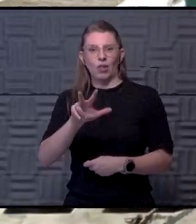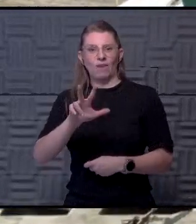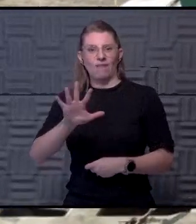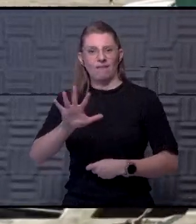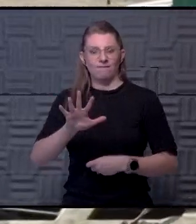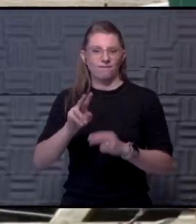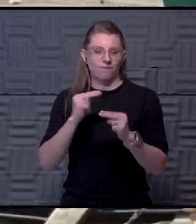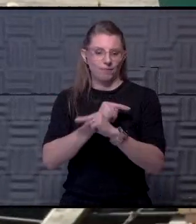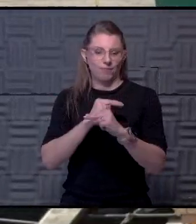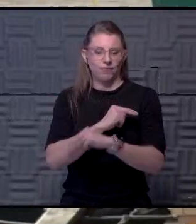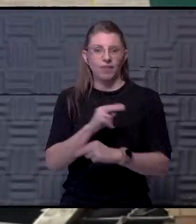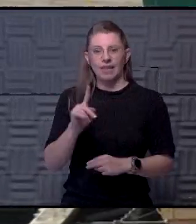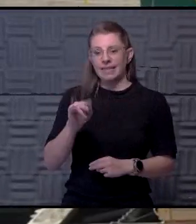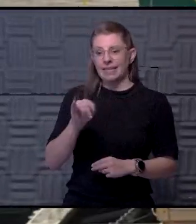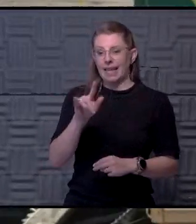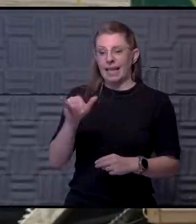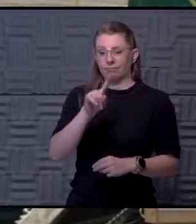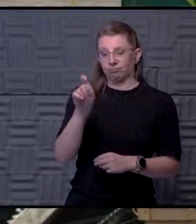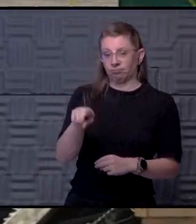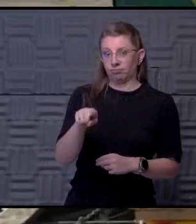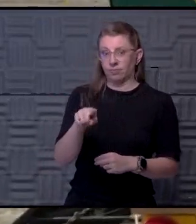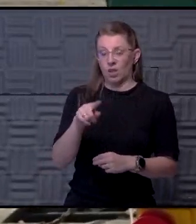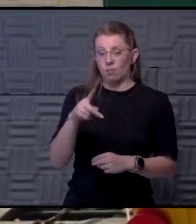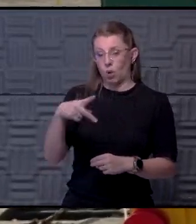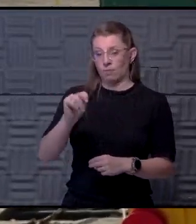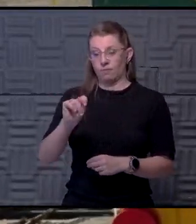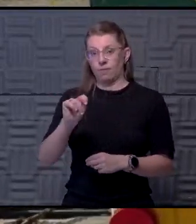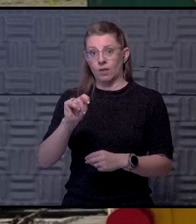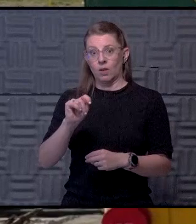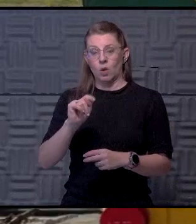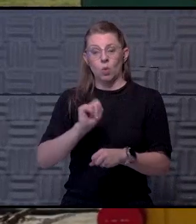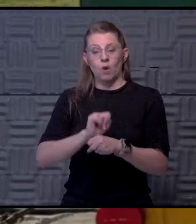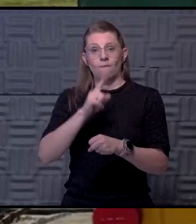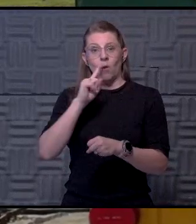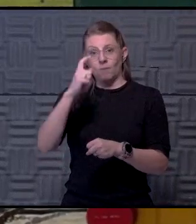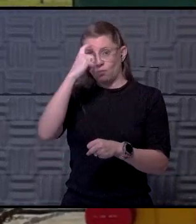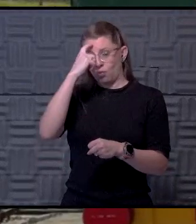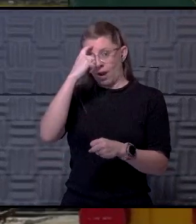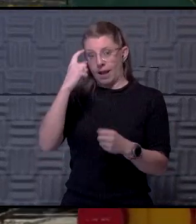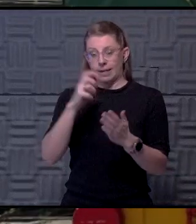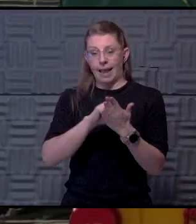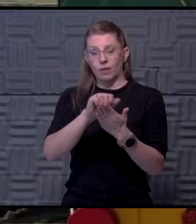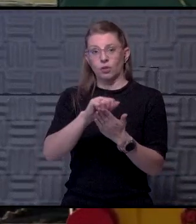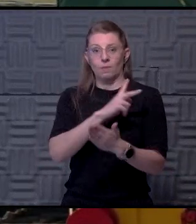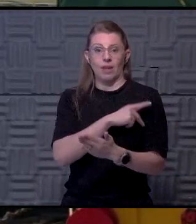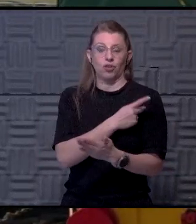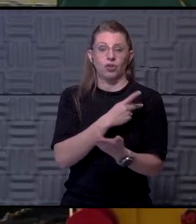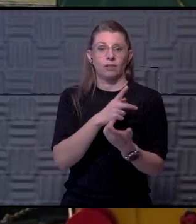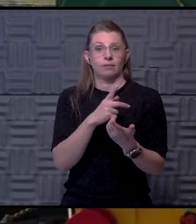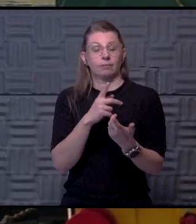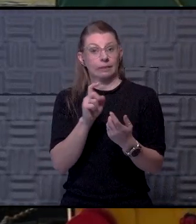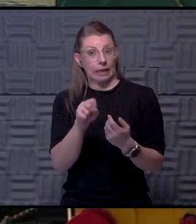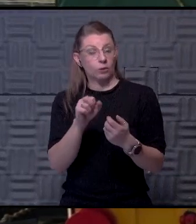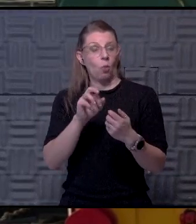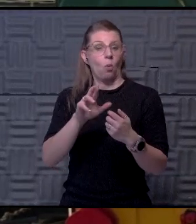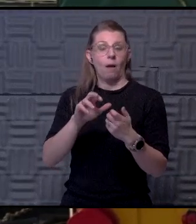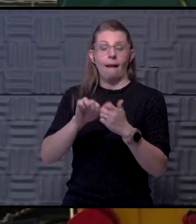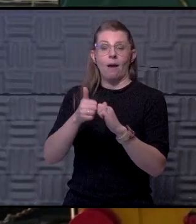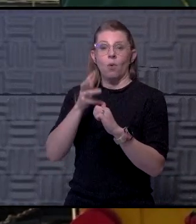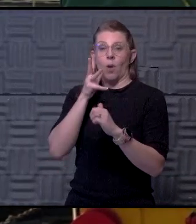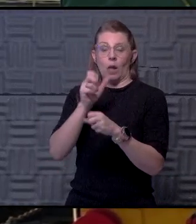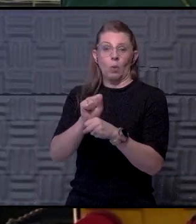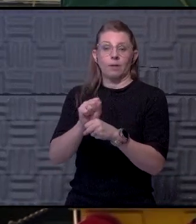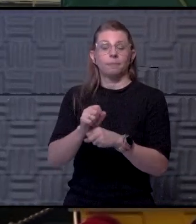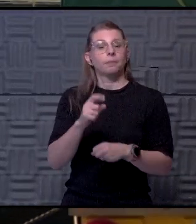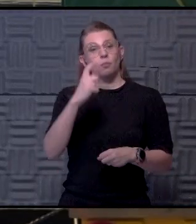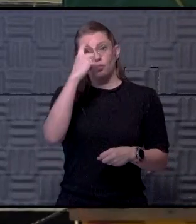Kitty asked, does this proton therapy work for brain cancer patients, and how will it work? Dr. Rotondo. Yes, so